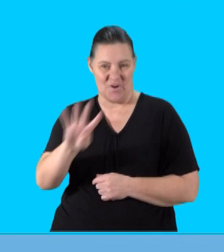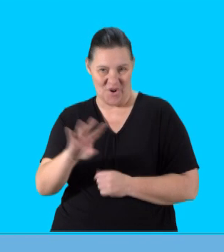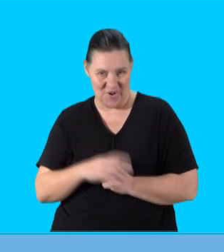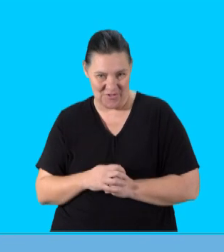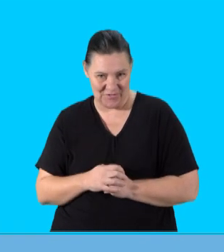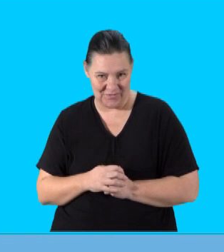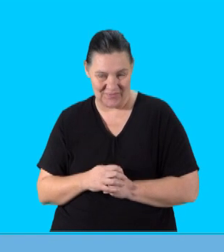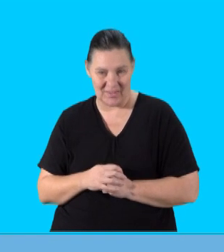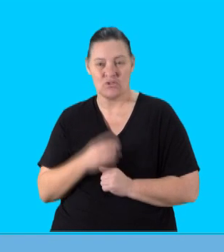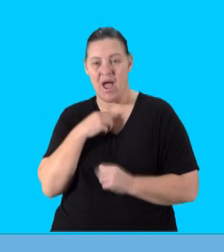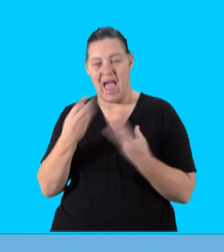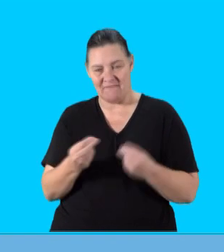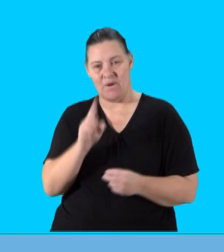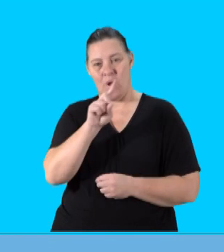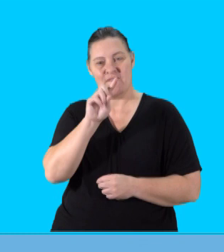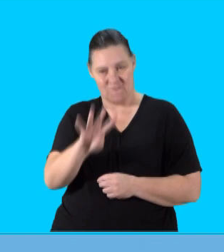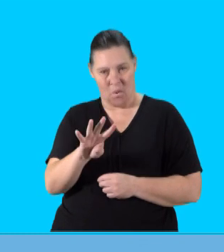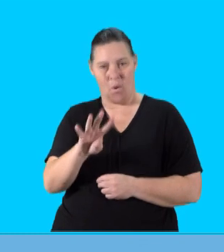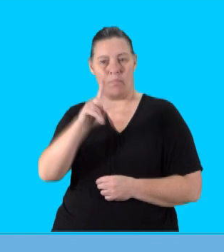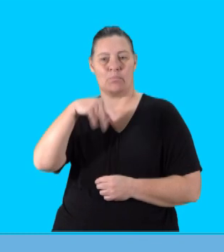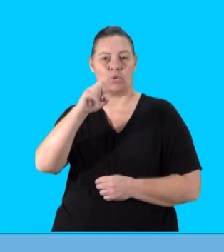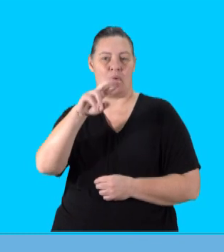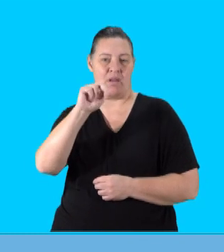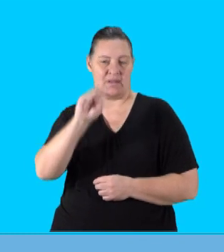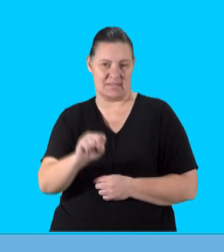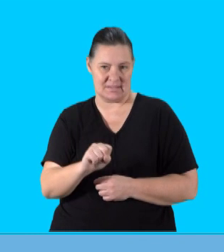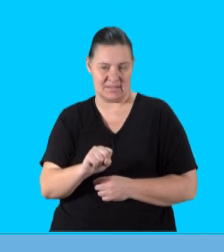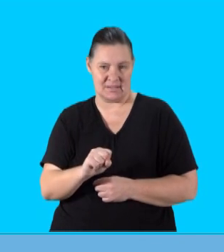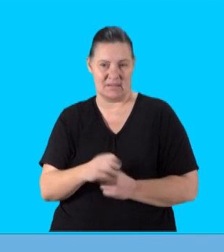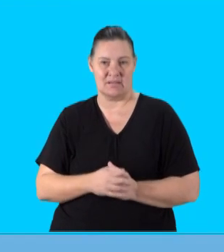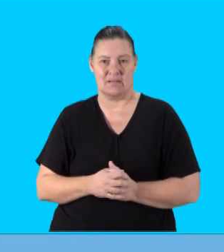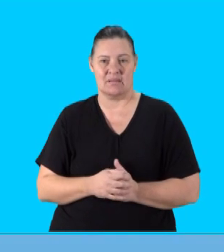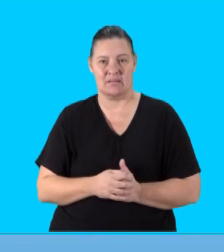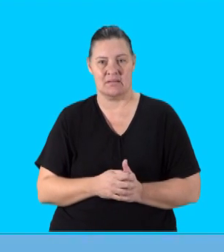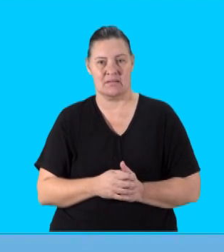that means silicon has 14 protons. So it is going to be